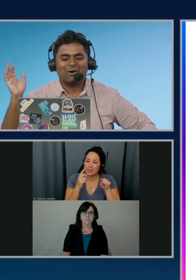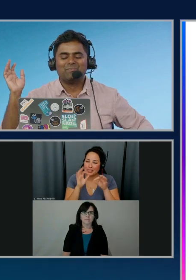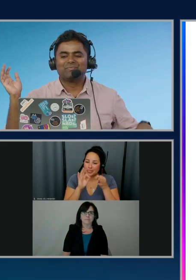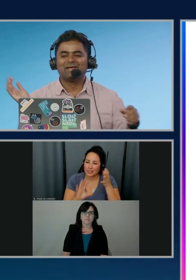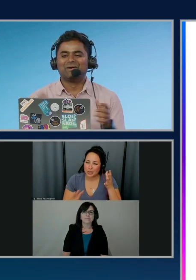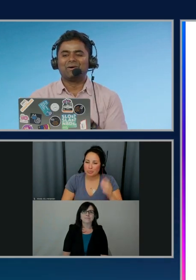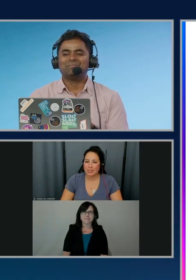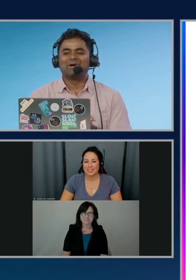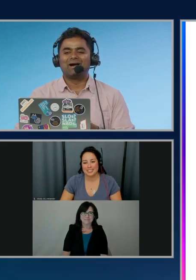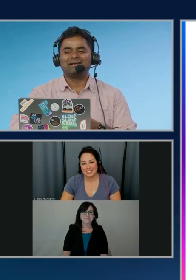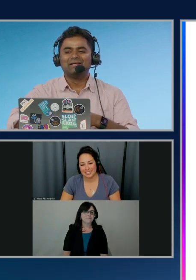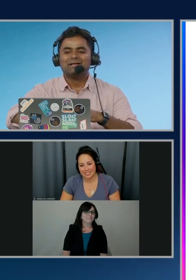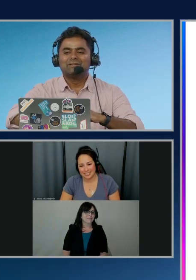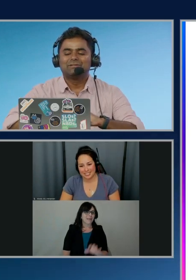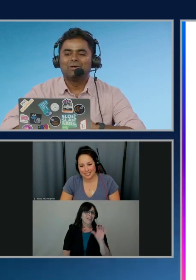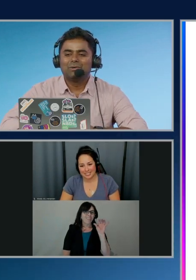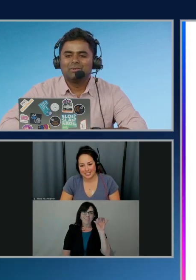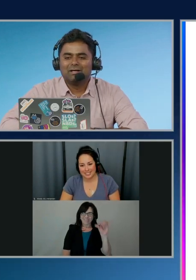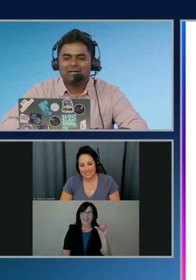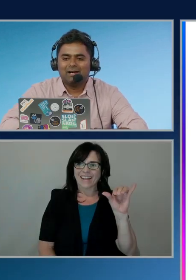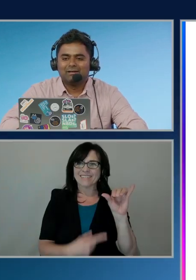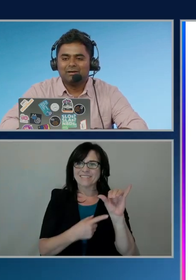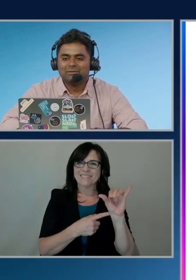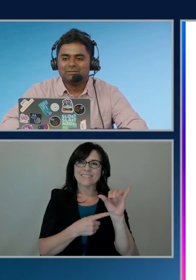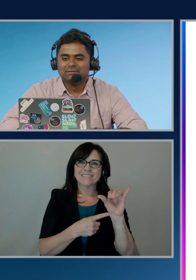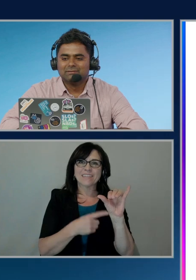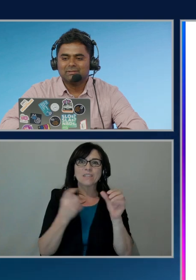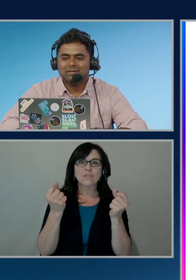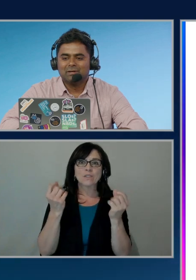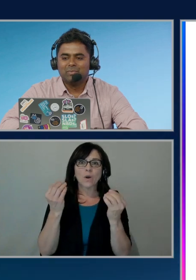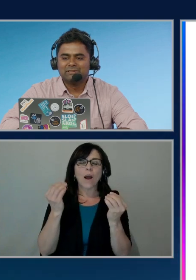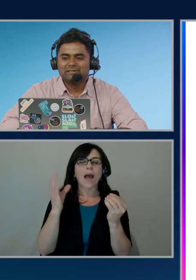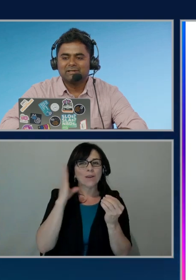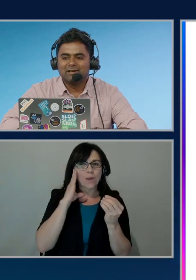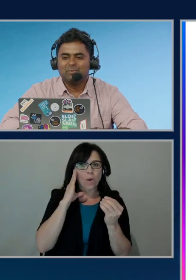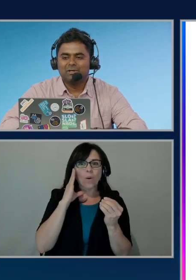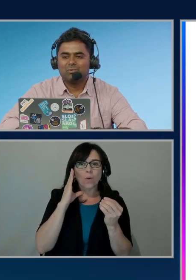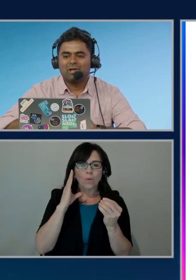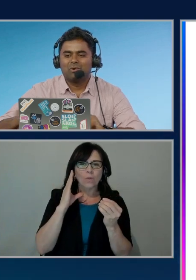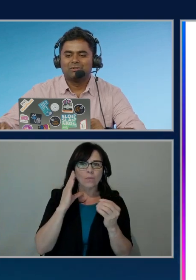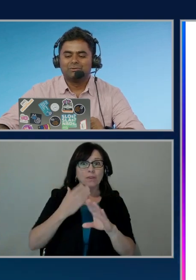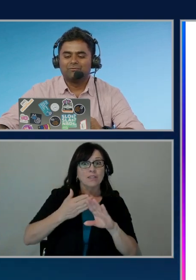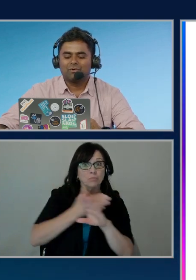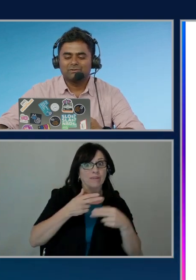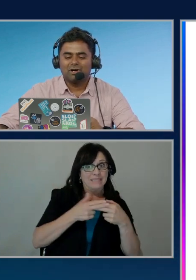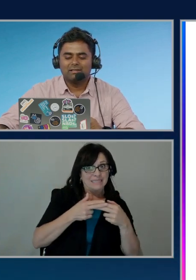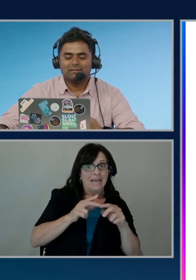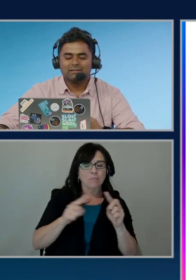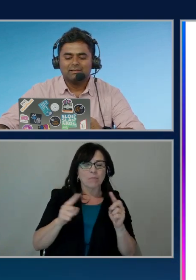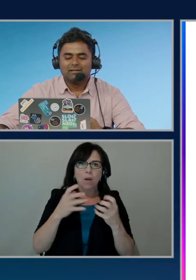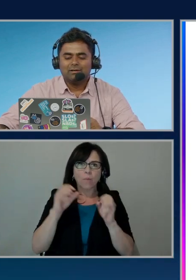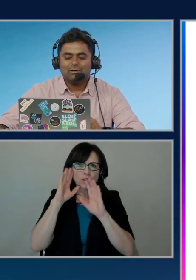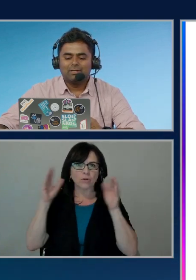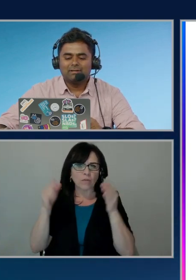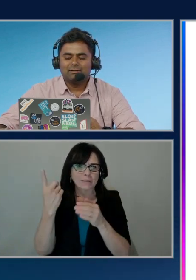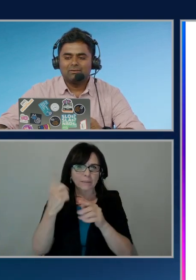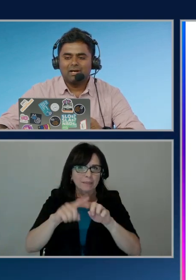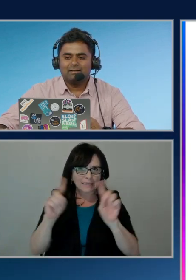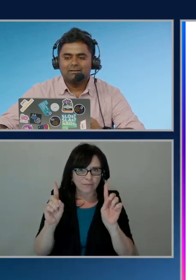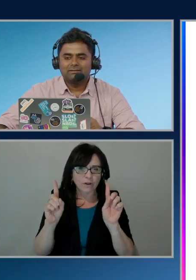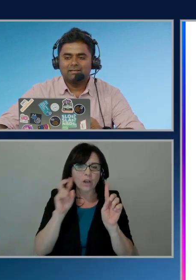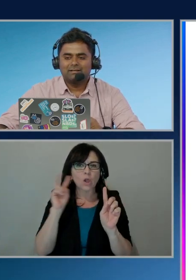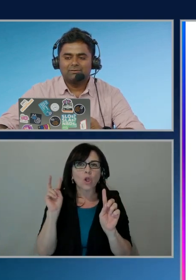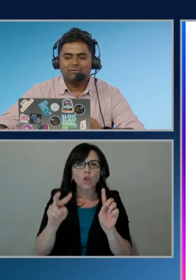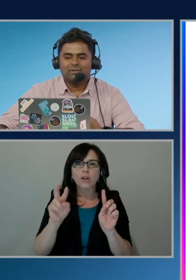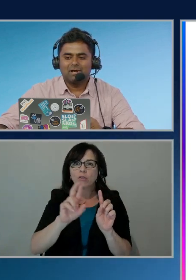Here we go. All right. So I know this is a busy slide, but what I want you to focus on is look at the